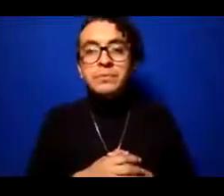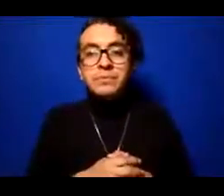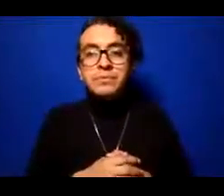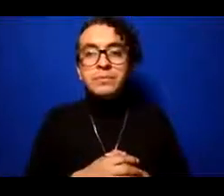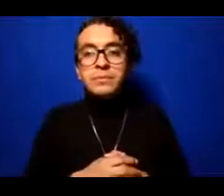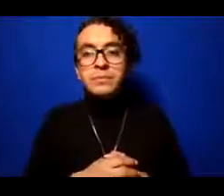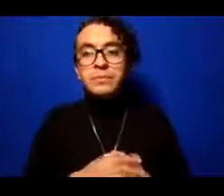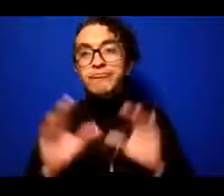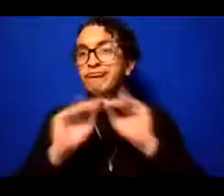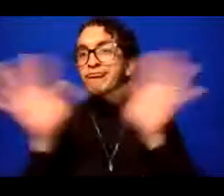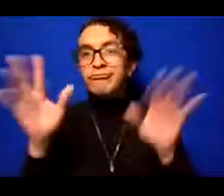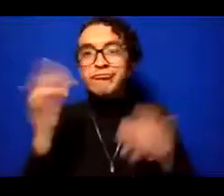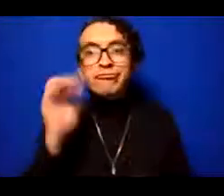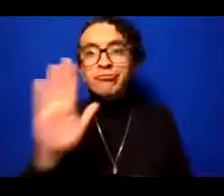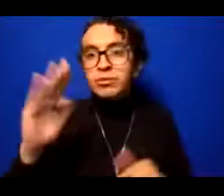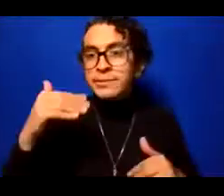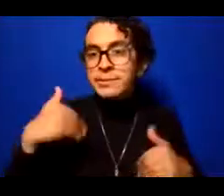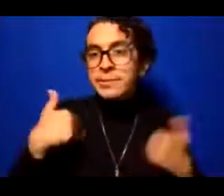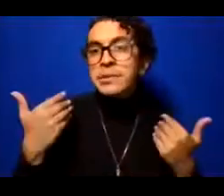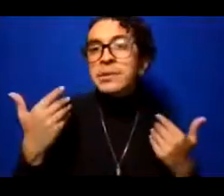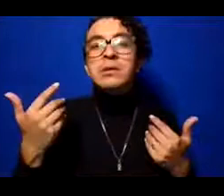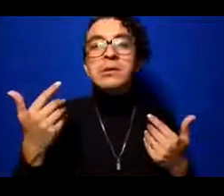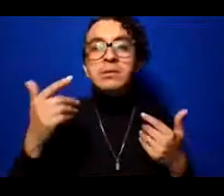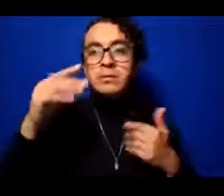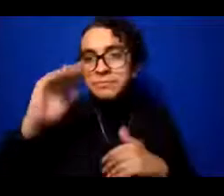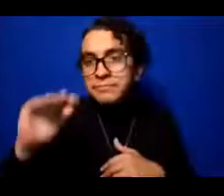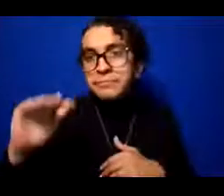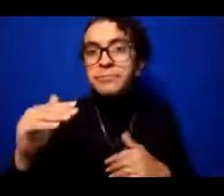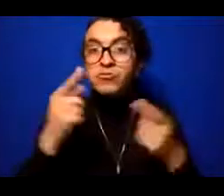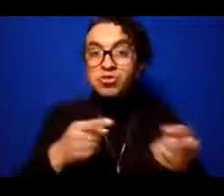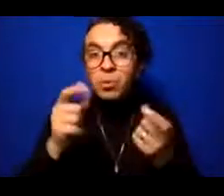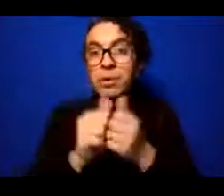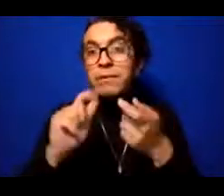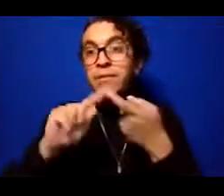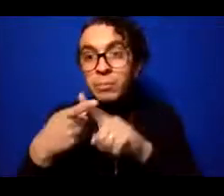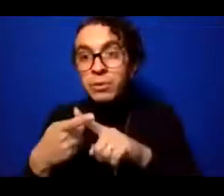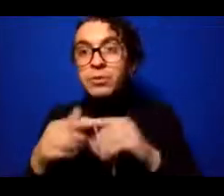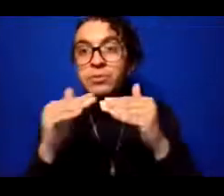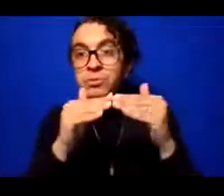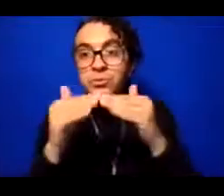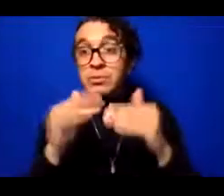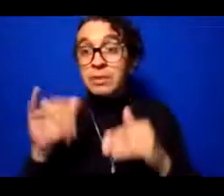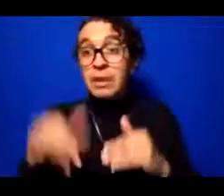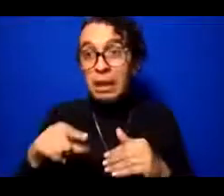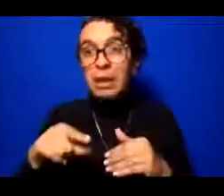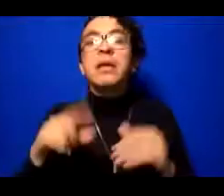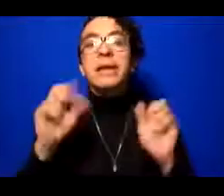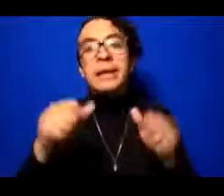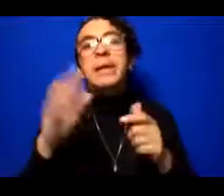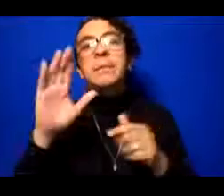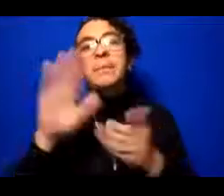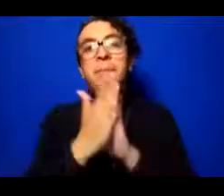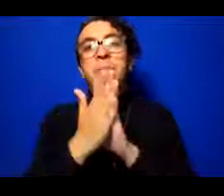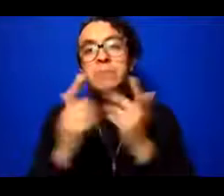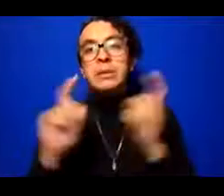if your teen or child struggles with just general peers or struggles making friends, that can be a major issue for them,